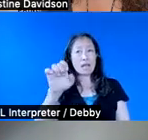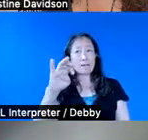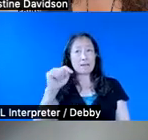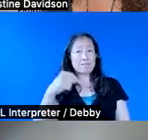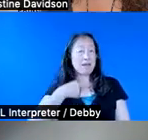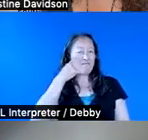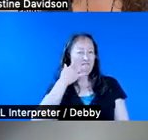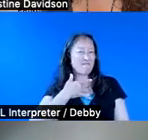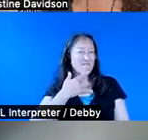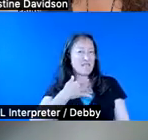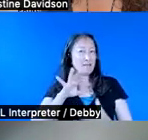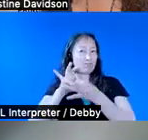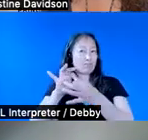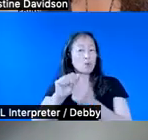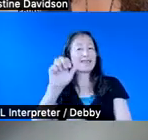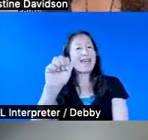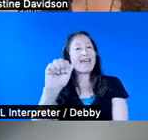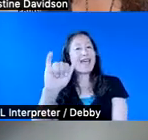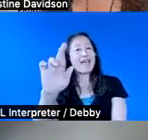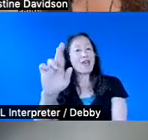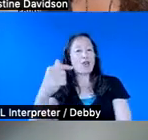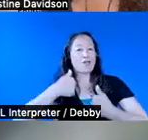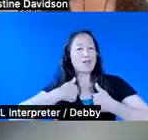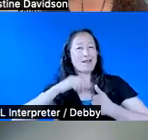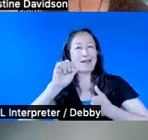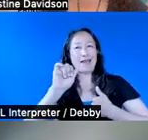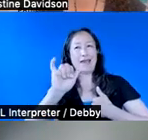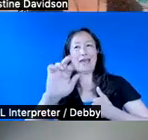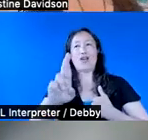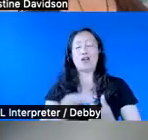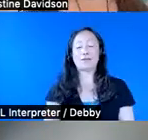air. Awesome. Thank you.